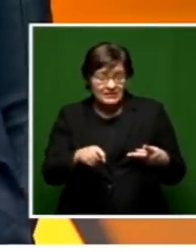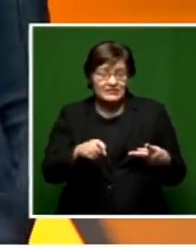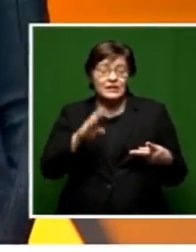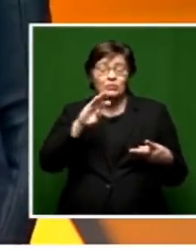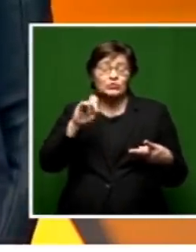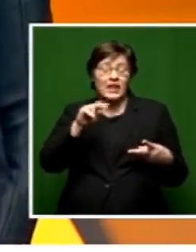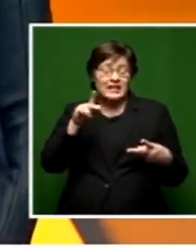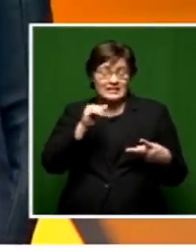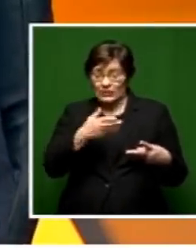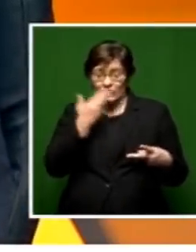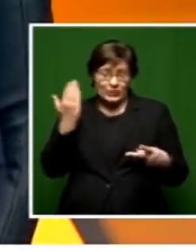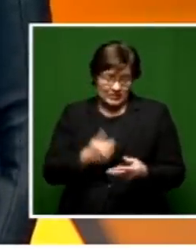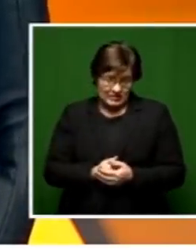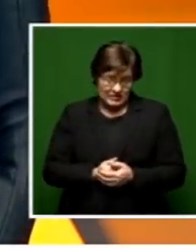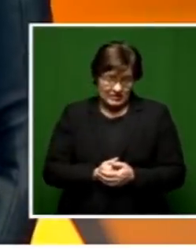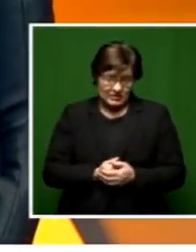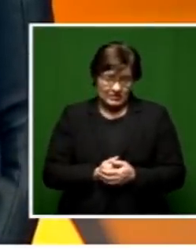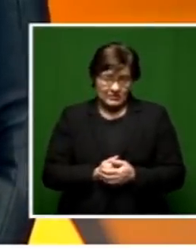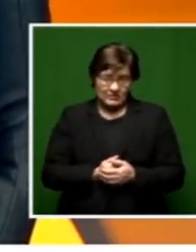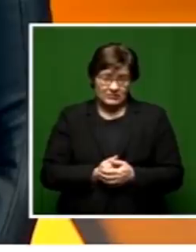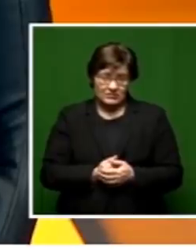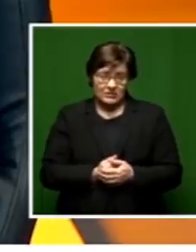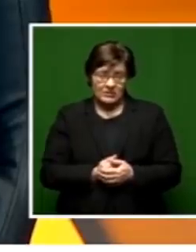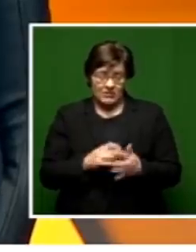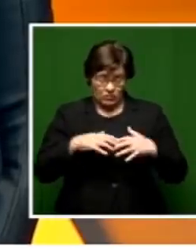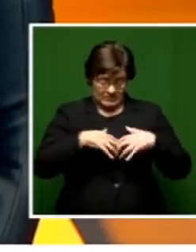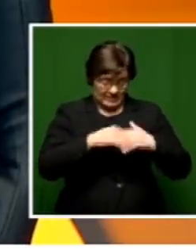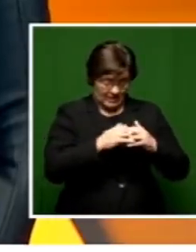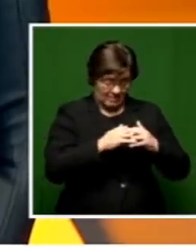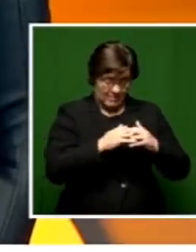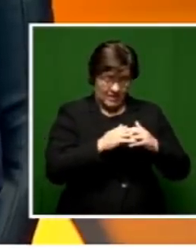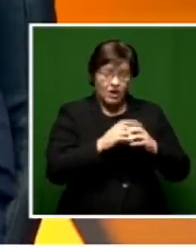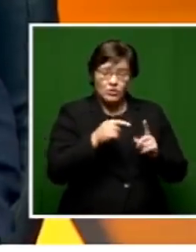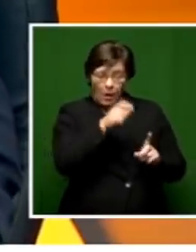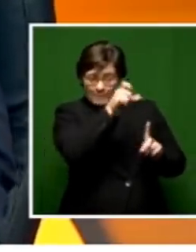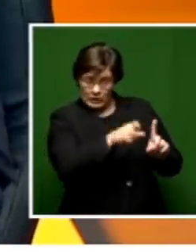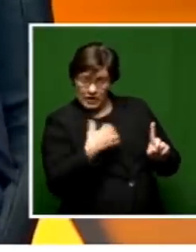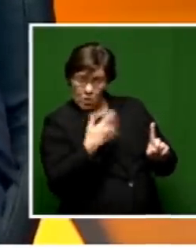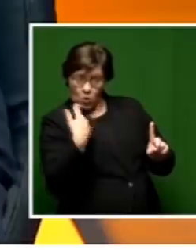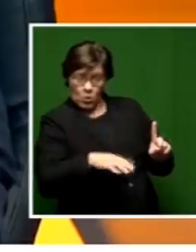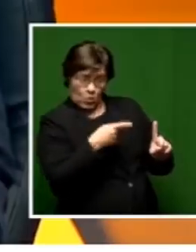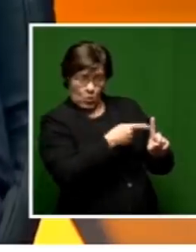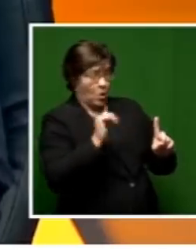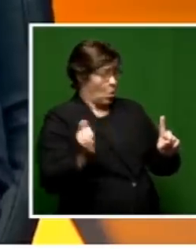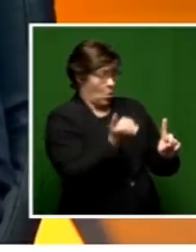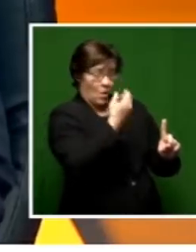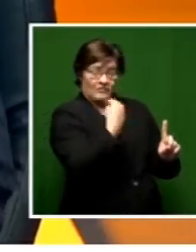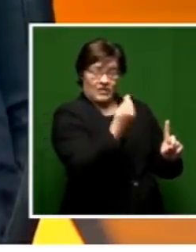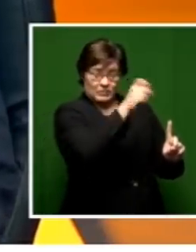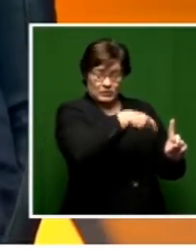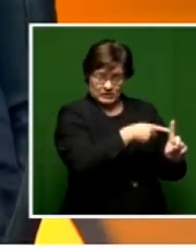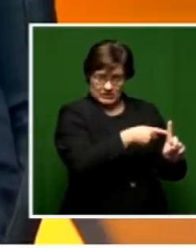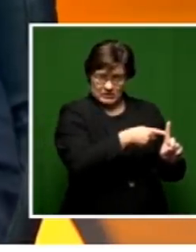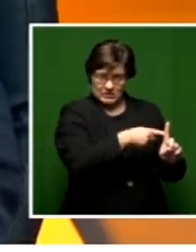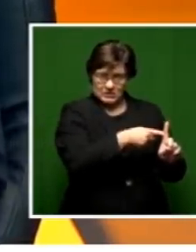were set up like that and throughout your life you define yourself like that, it's difficult to remove that personality. Because if you do, then